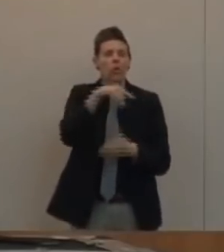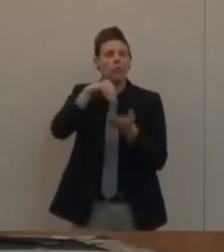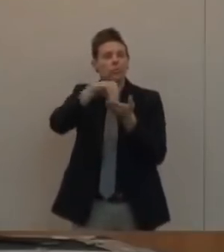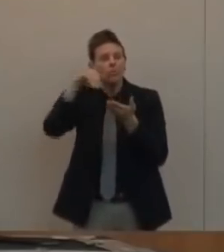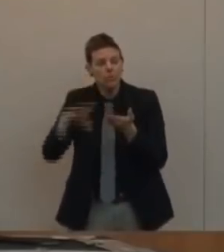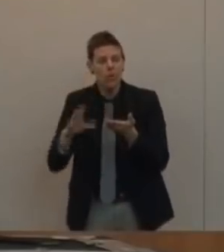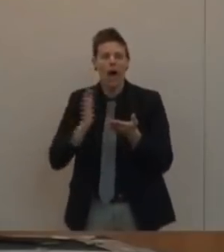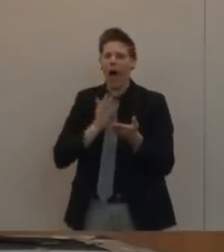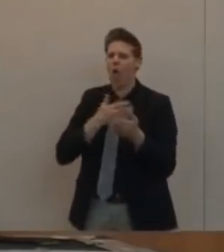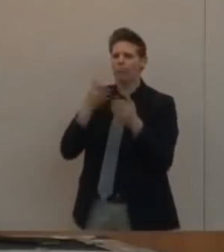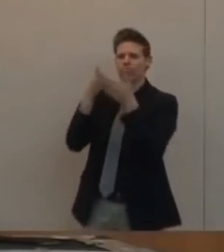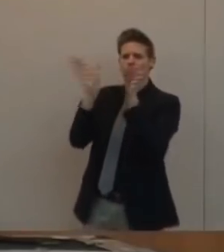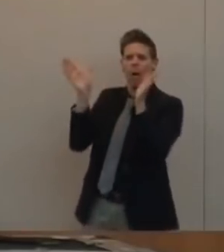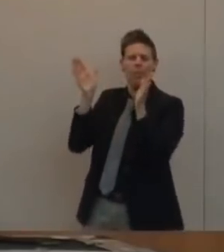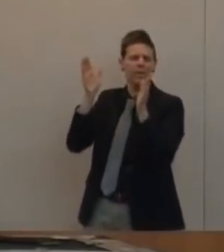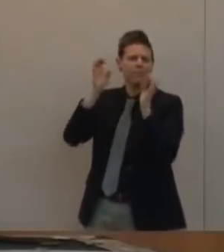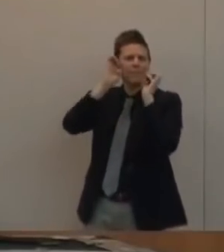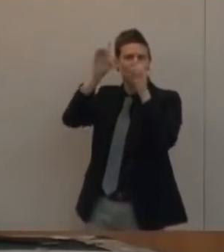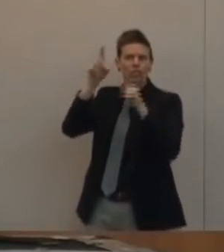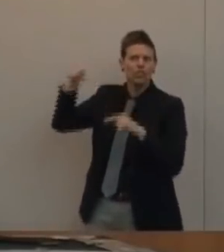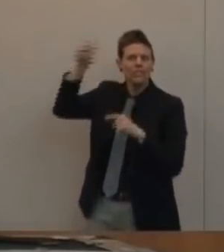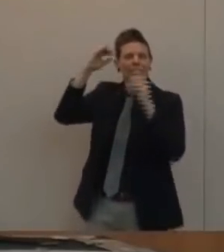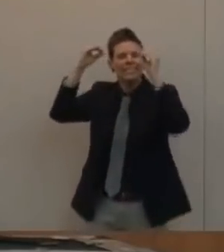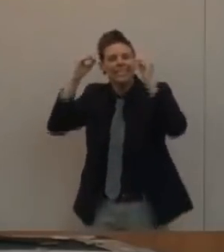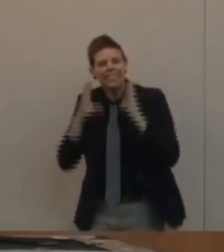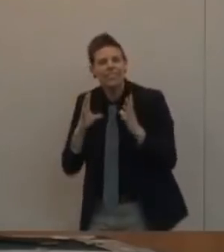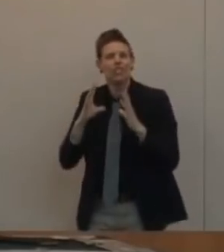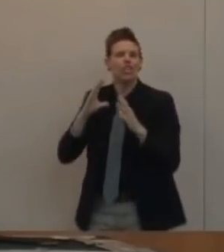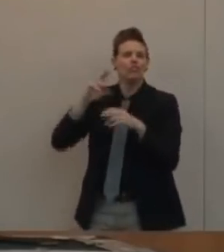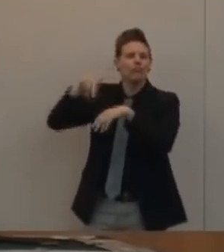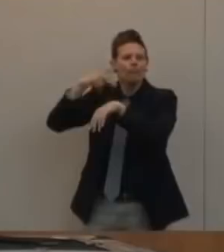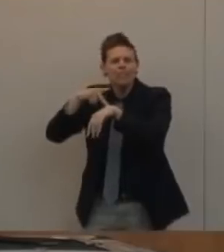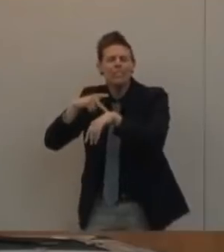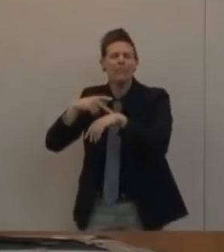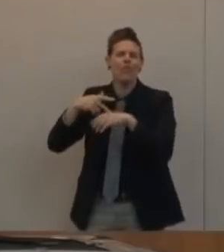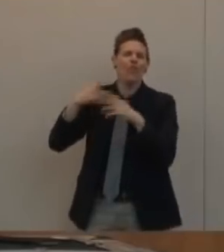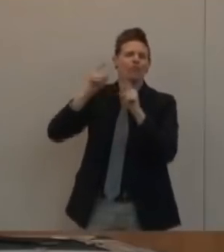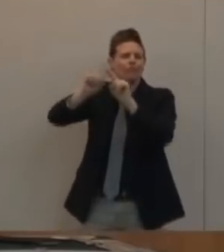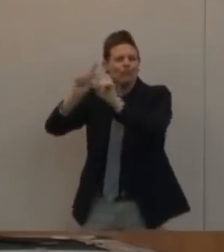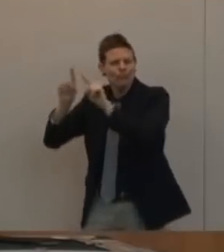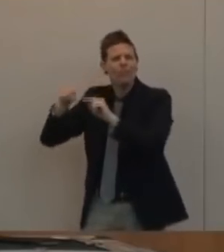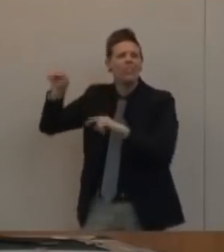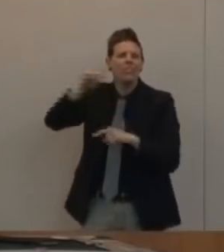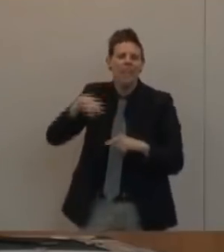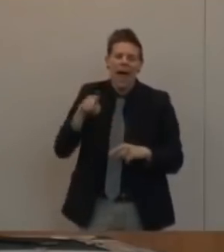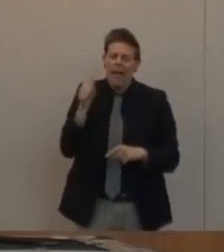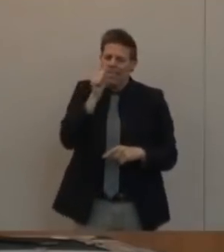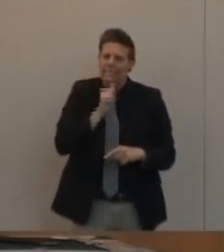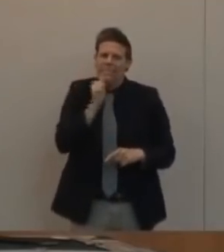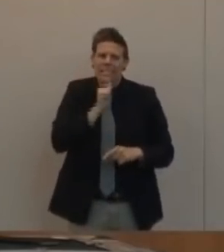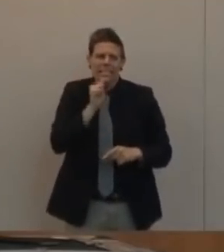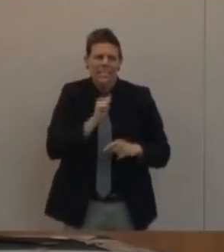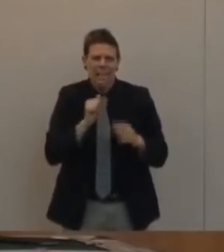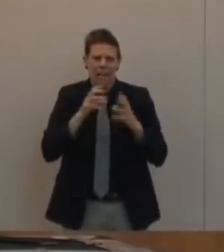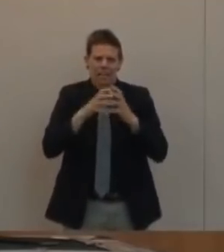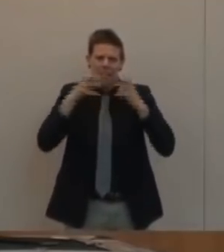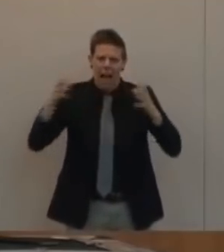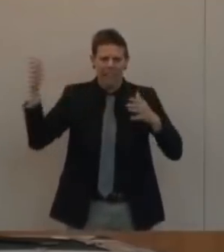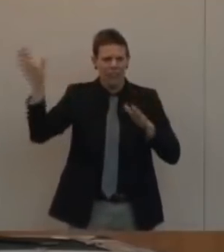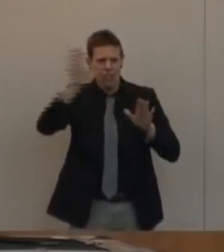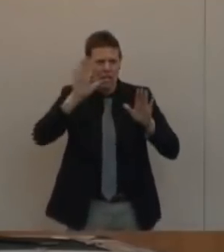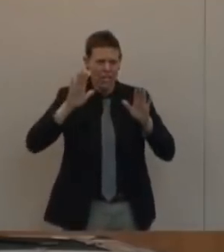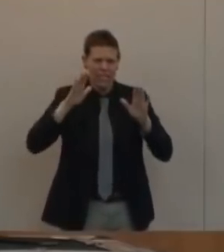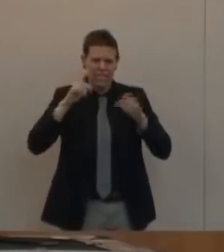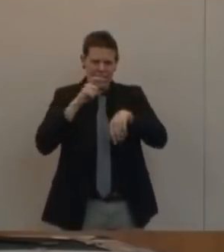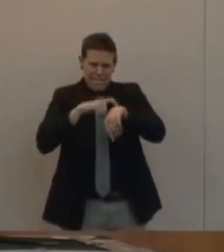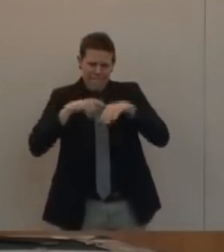education folks and our private educators are enduring incredible sacrifices to stay connected